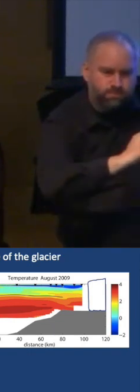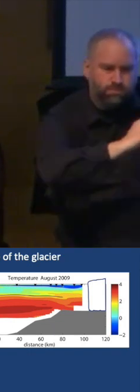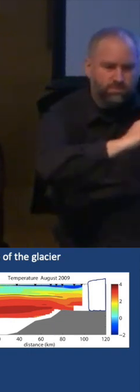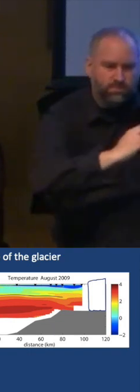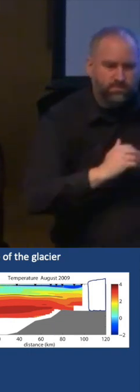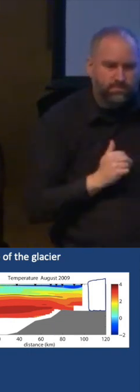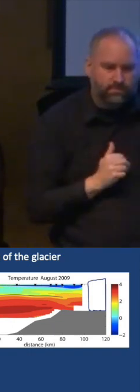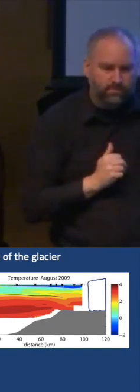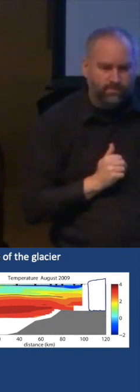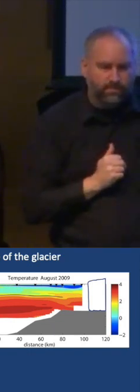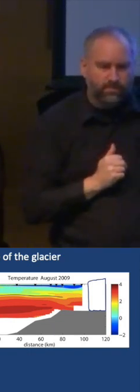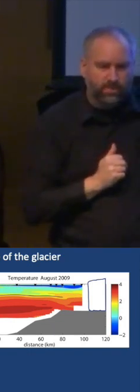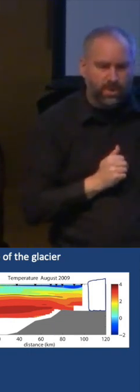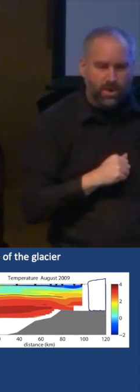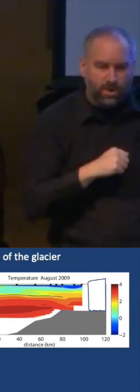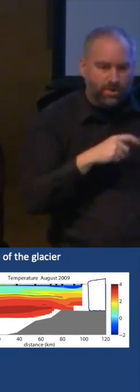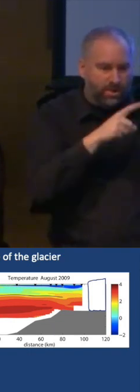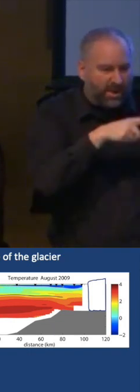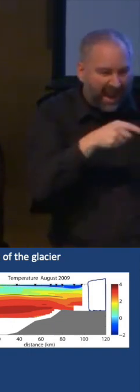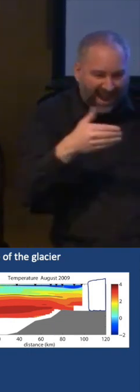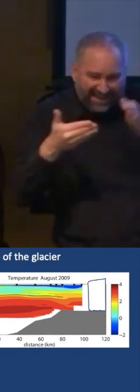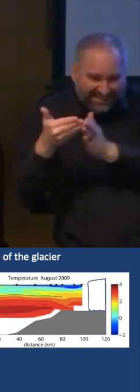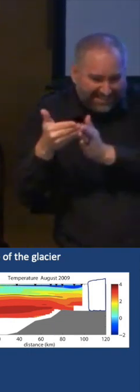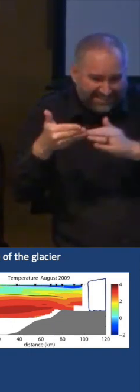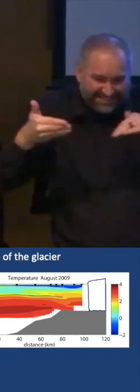glacier without